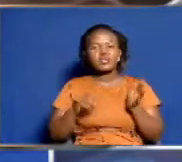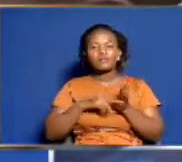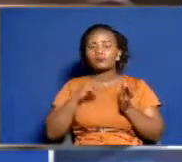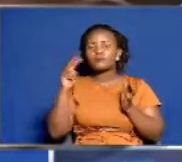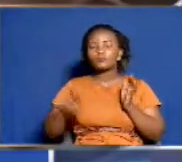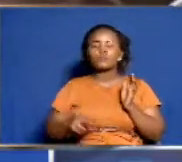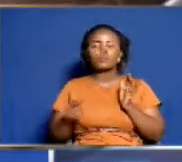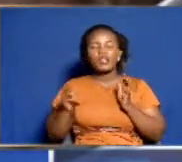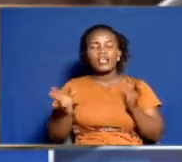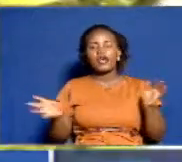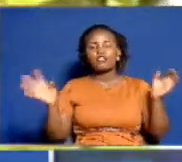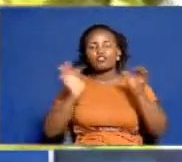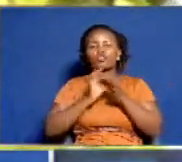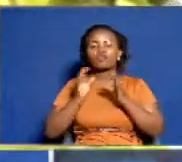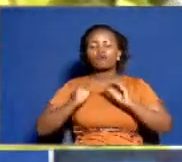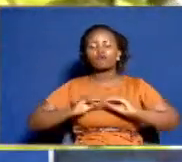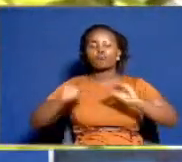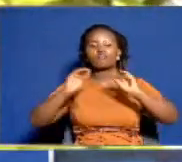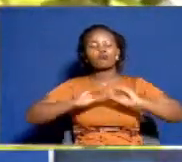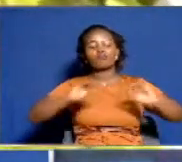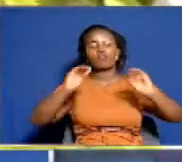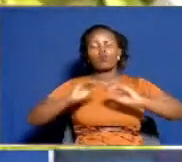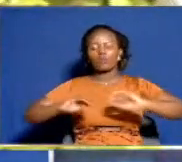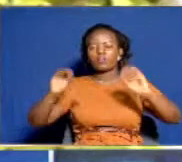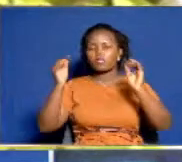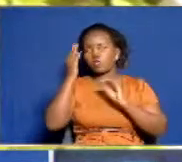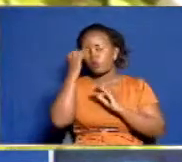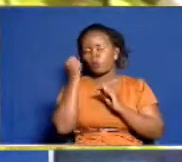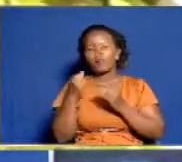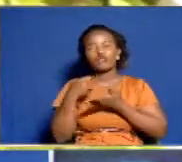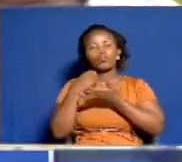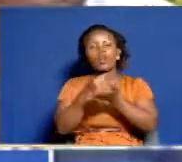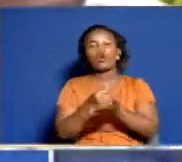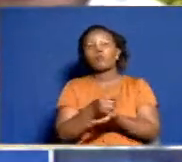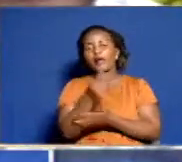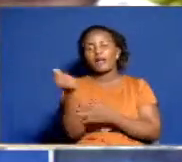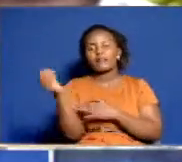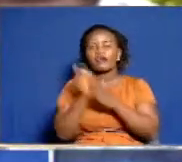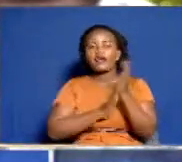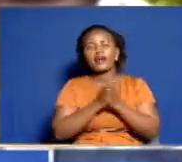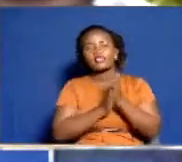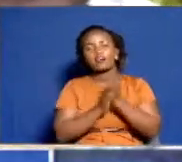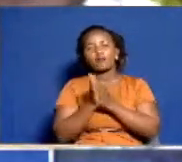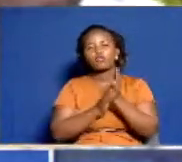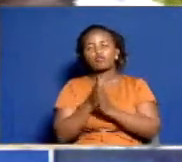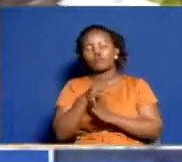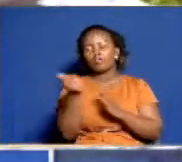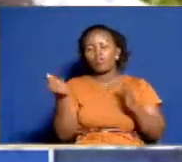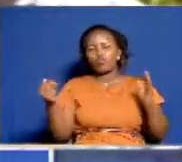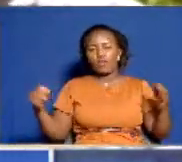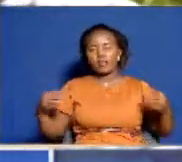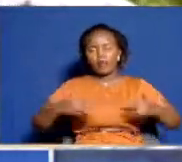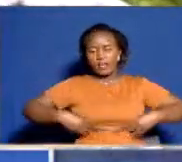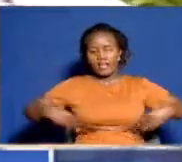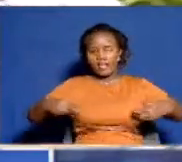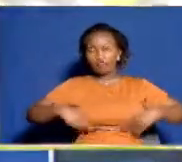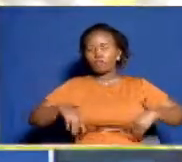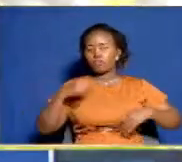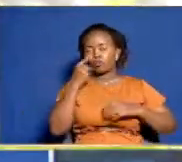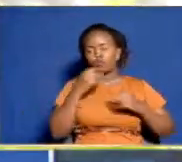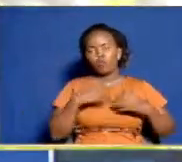coaching so as to give back what he has learned over the years as a motivation to other refugees who may have lost